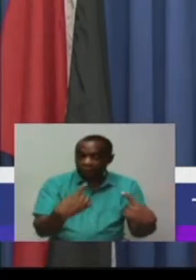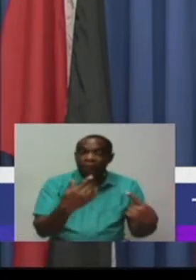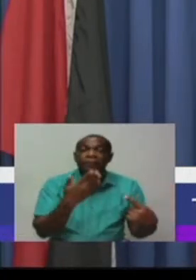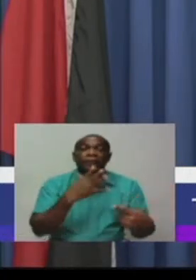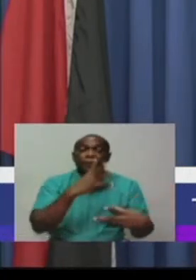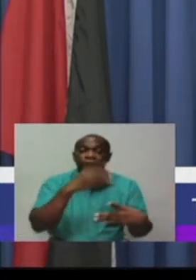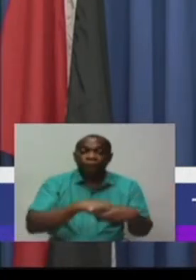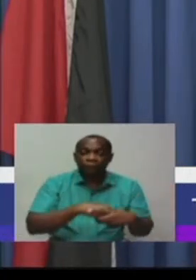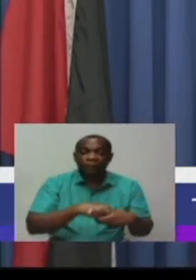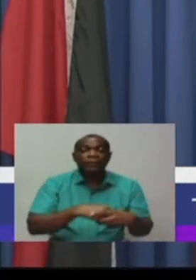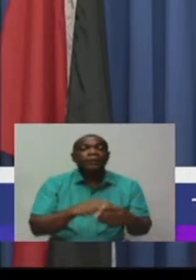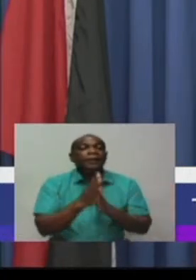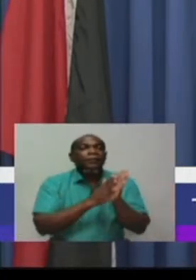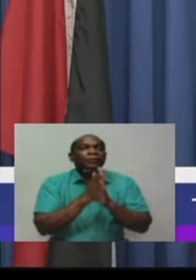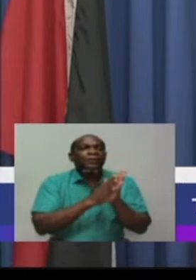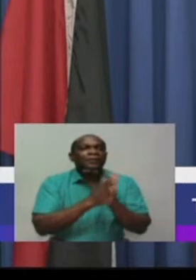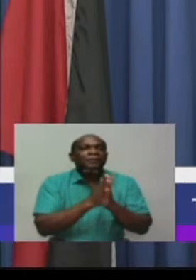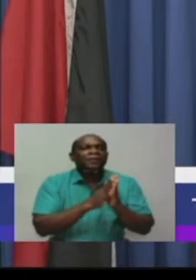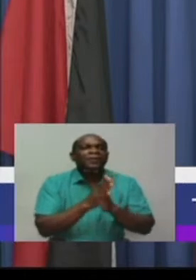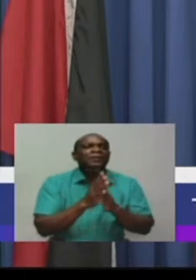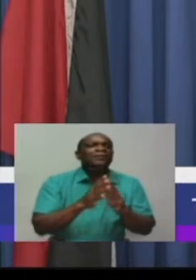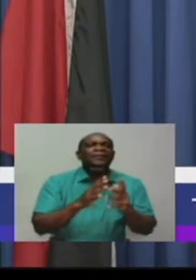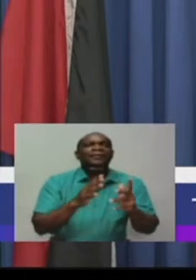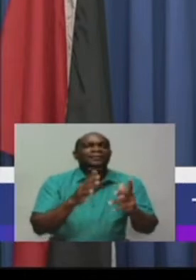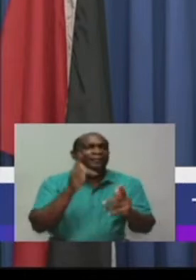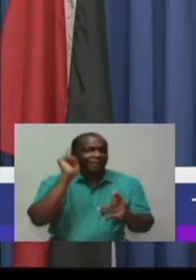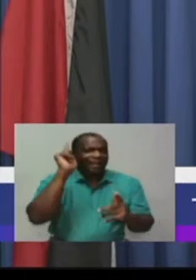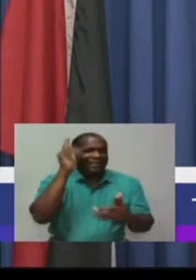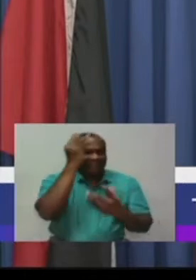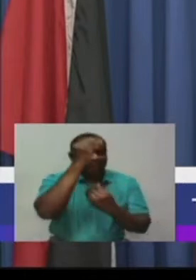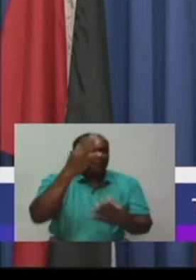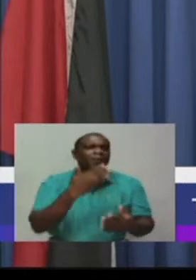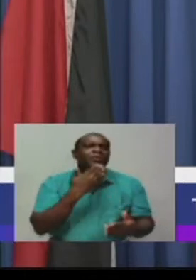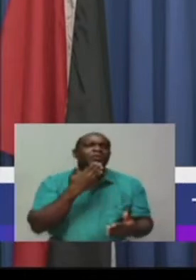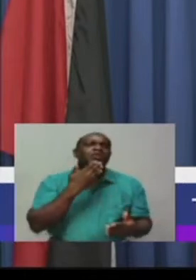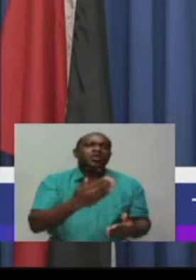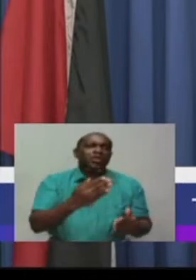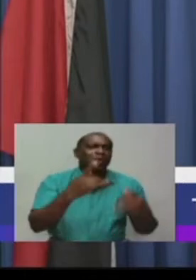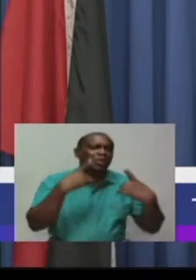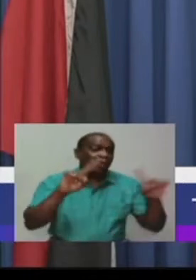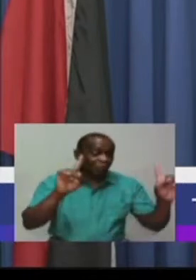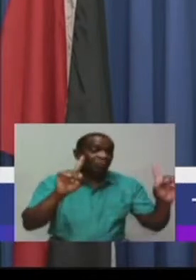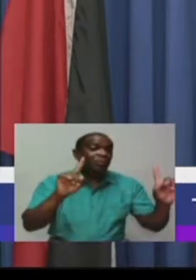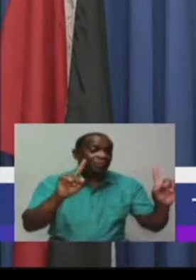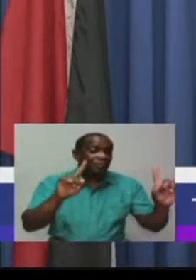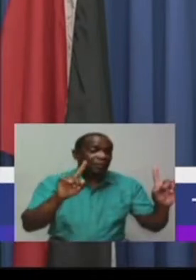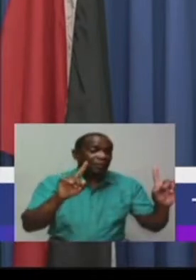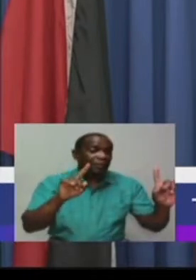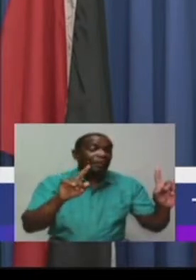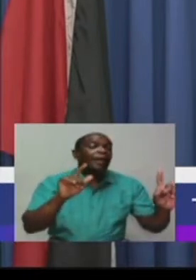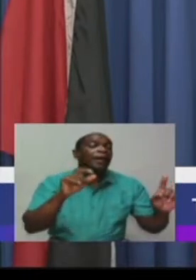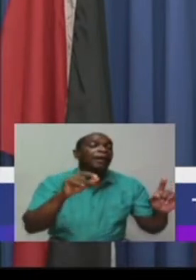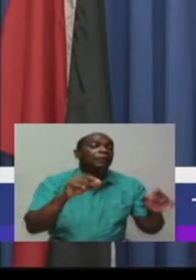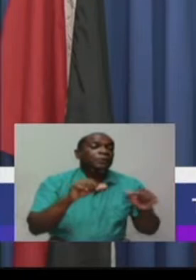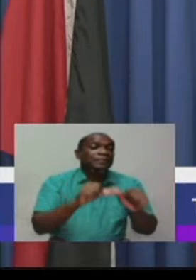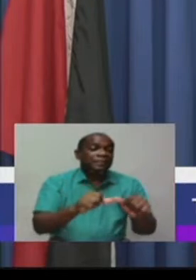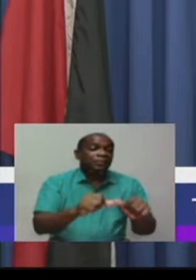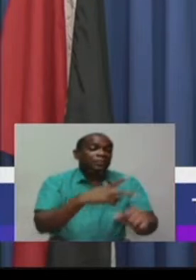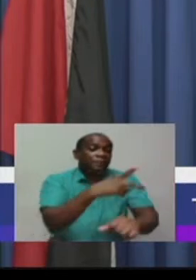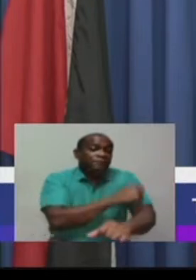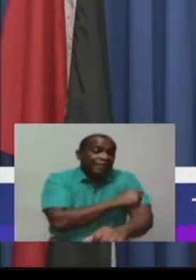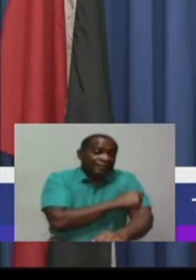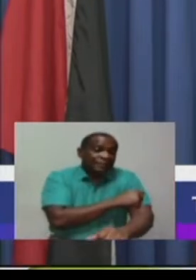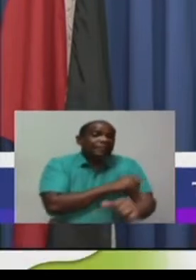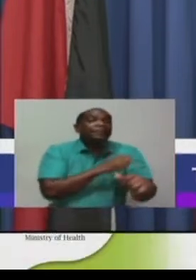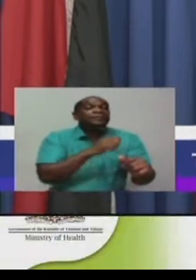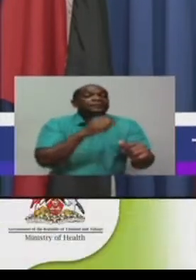giving you good news as we vaccinate to operate, vaccinate to educate, and educate